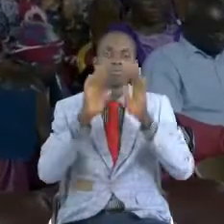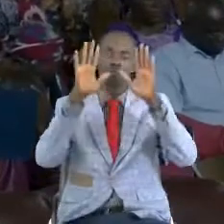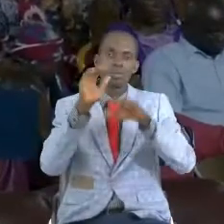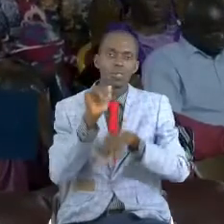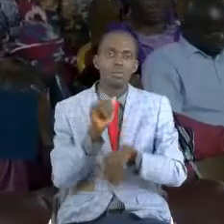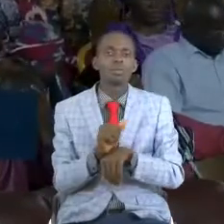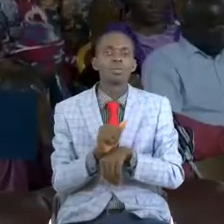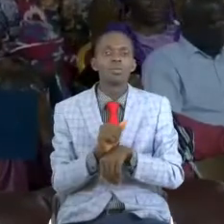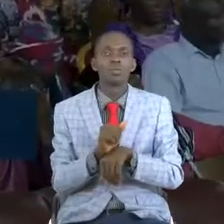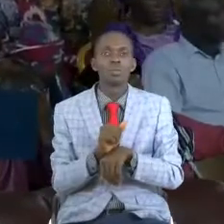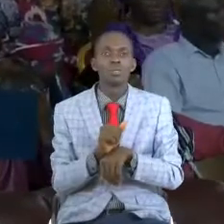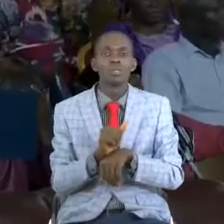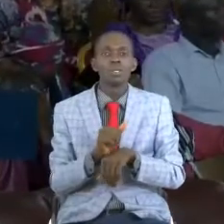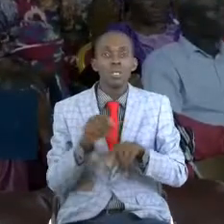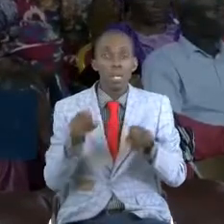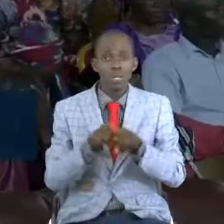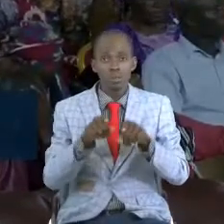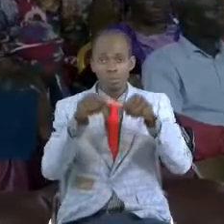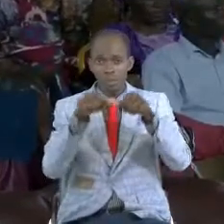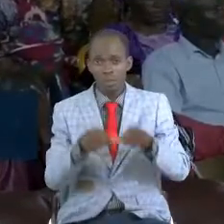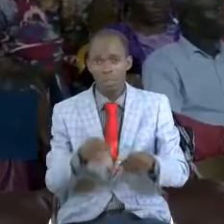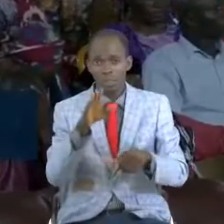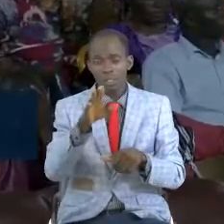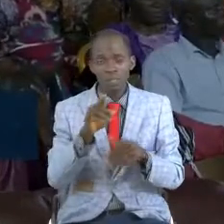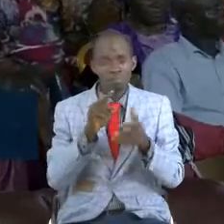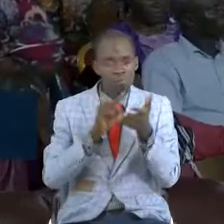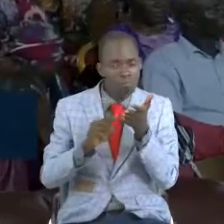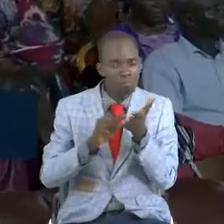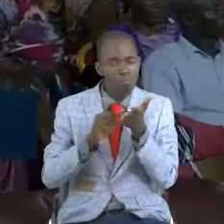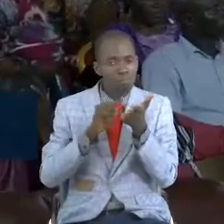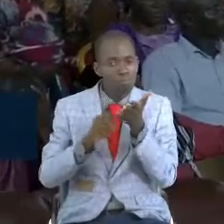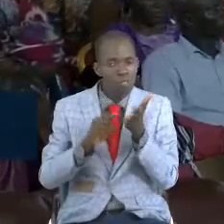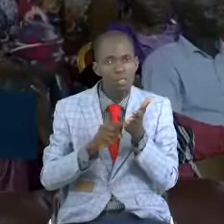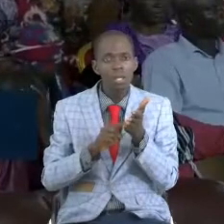are saying check up, you are already checking up yourself